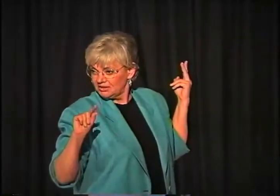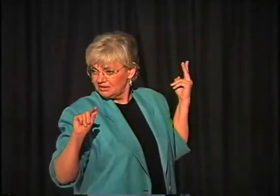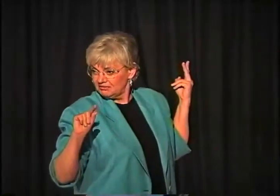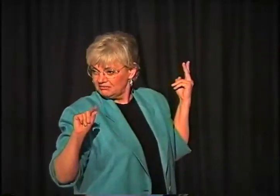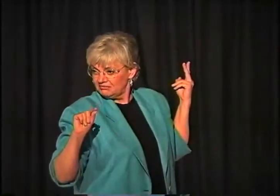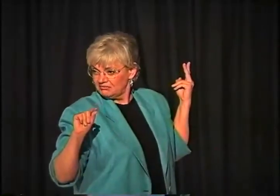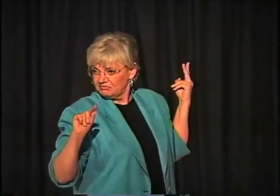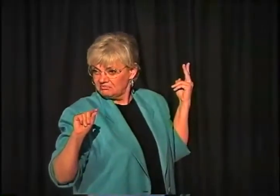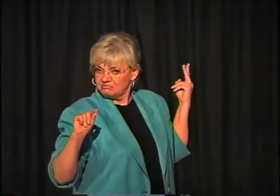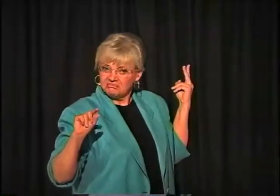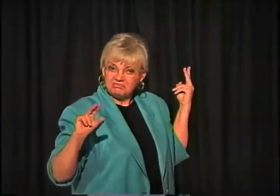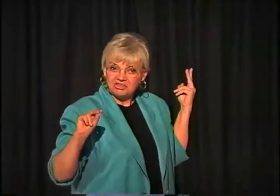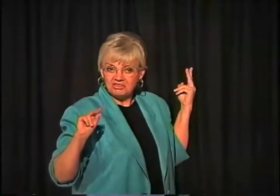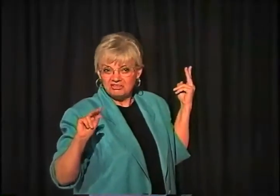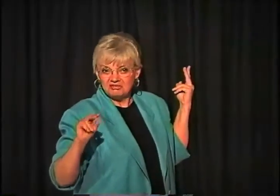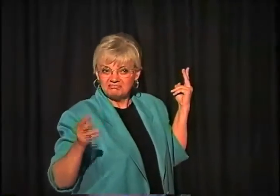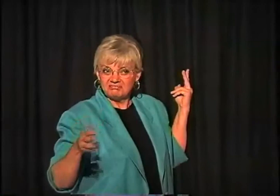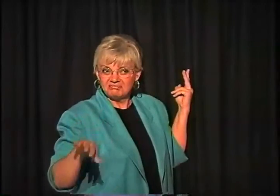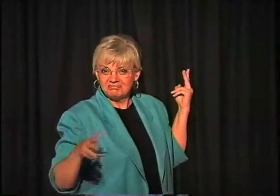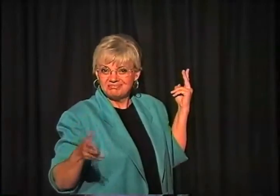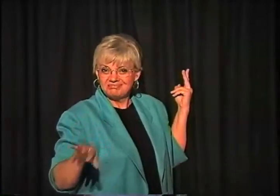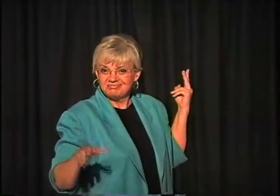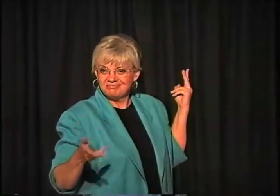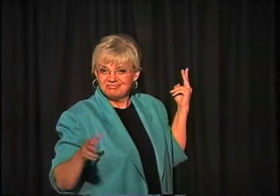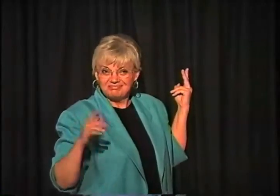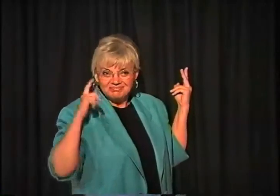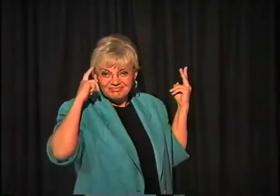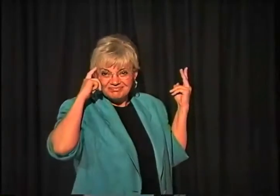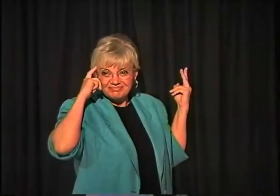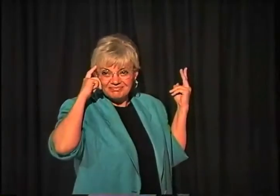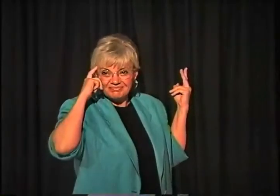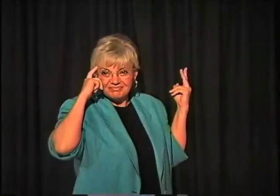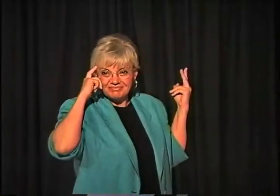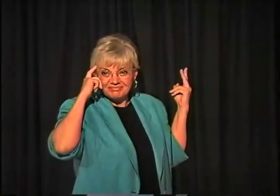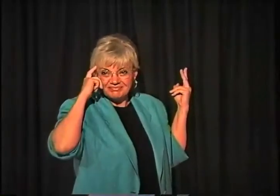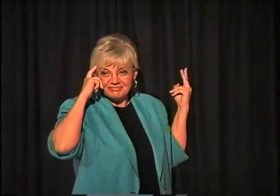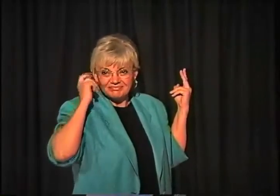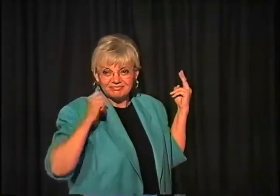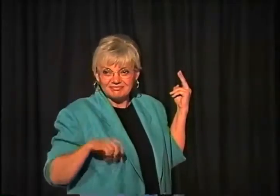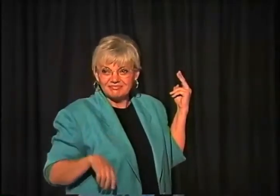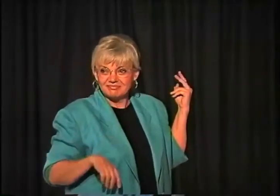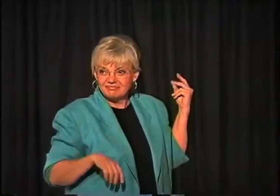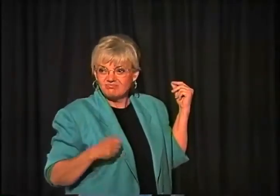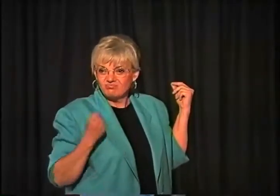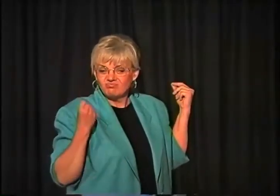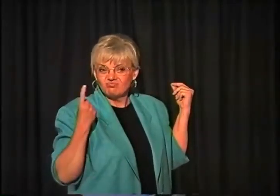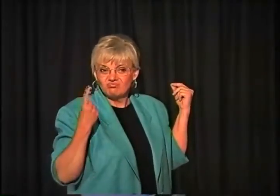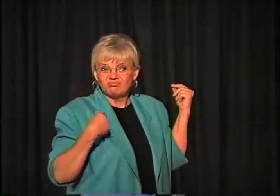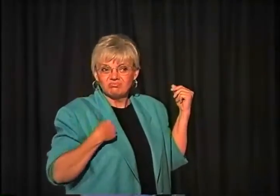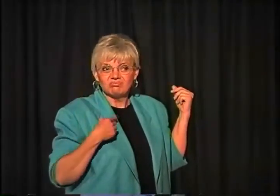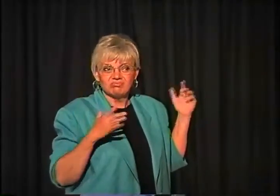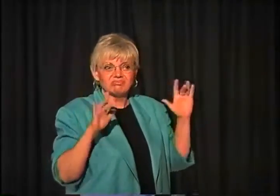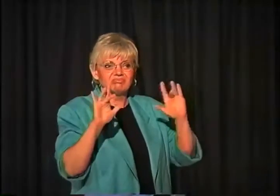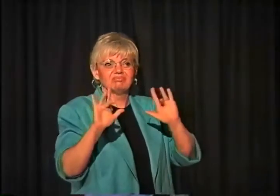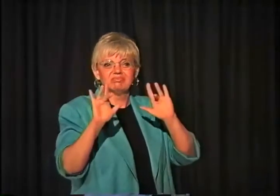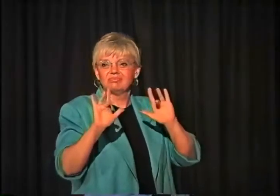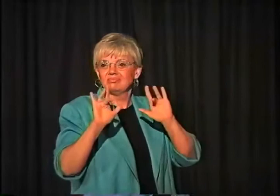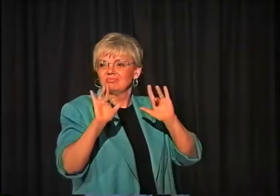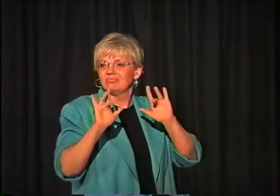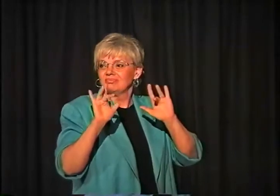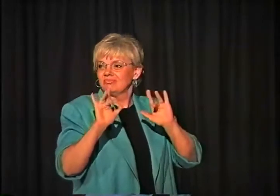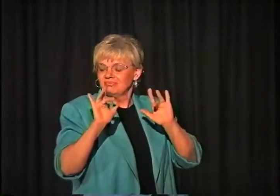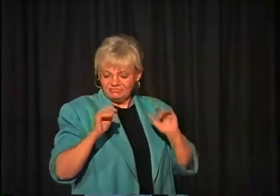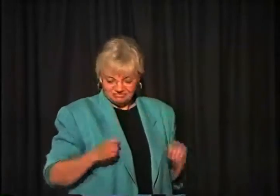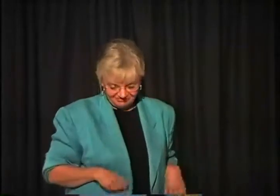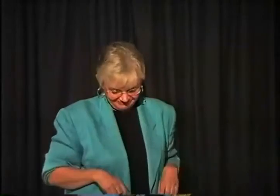so you compare two news bulletins, morning and evening, to what, 15, 16, all day long? Something going on